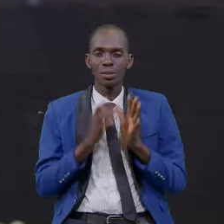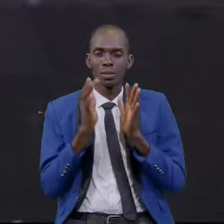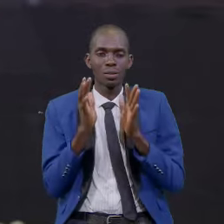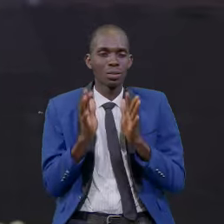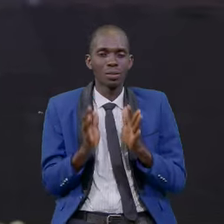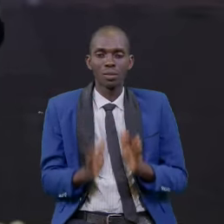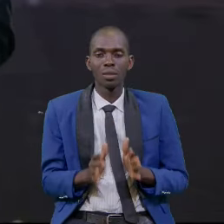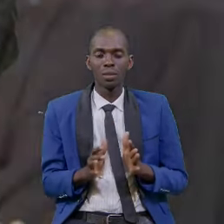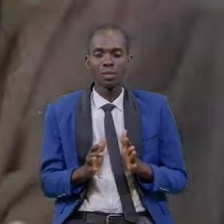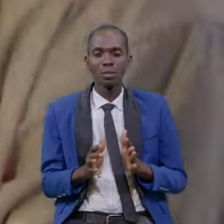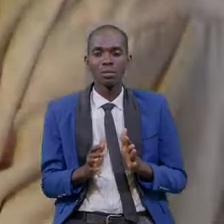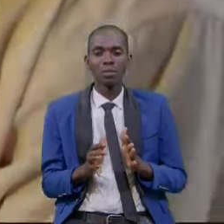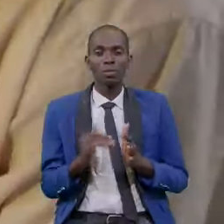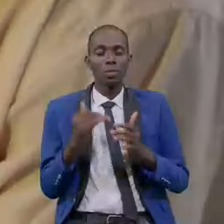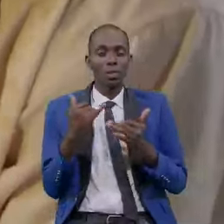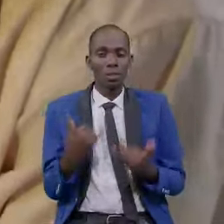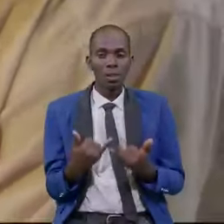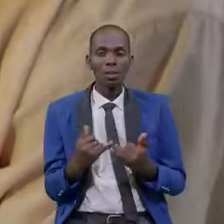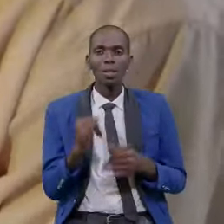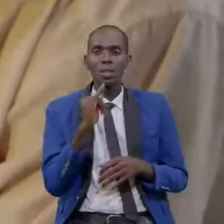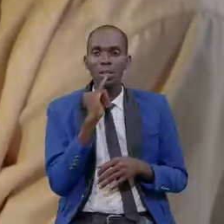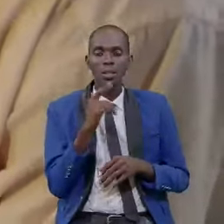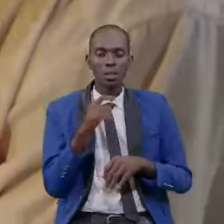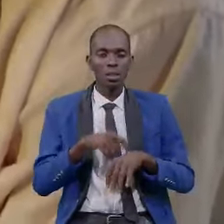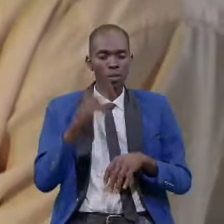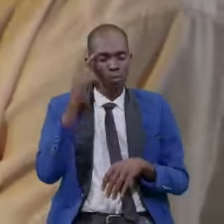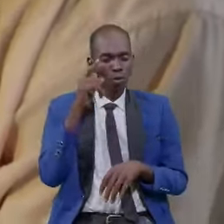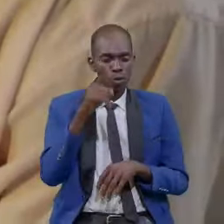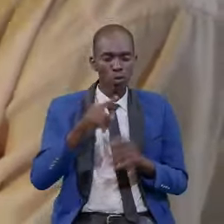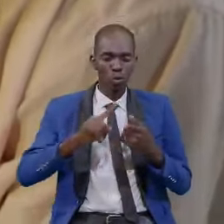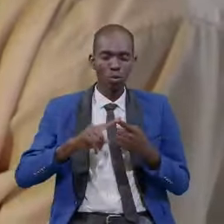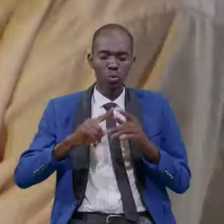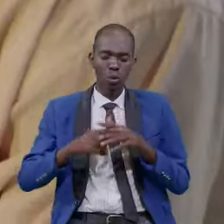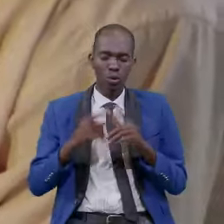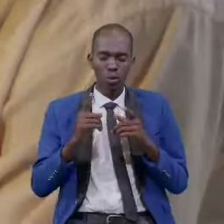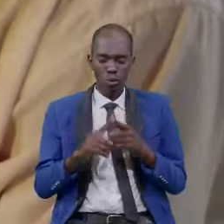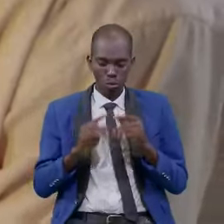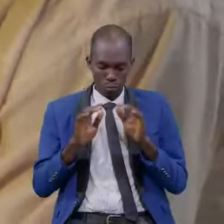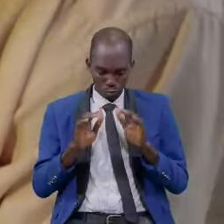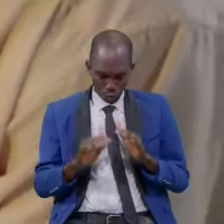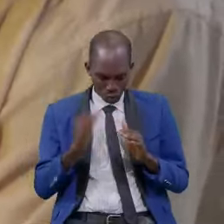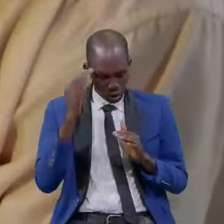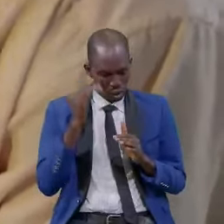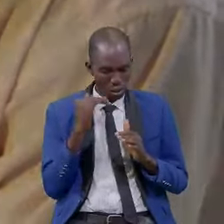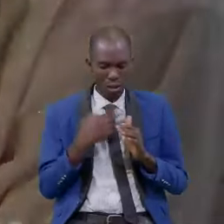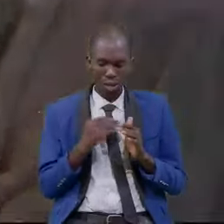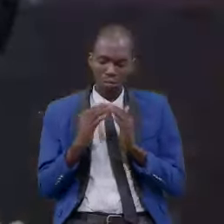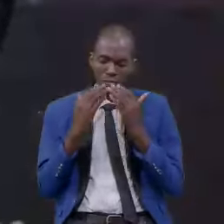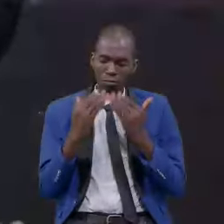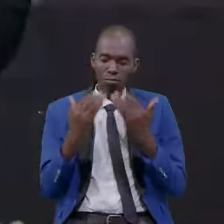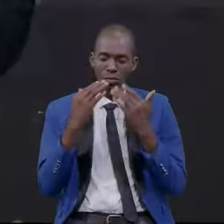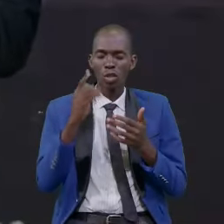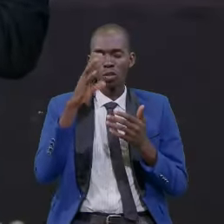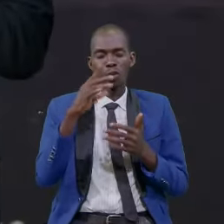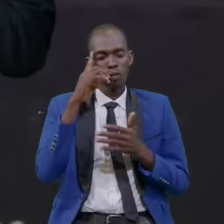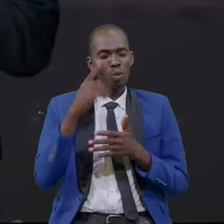time for you to bow your head and be thanking God for what he has done in the life of these people. in a